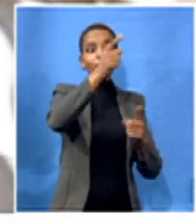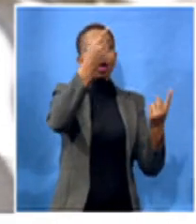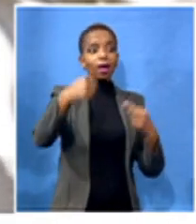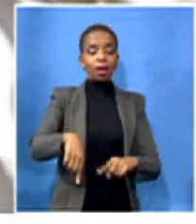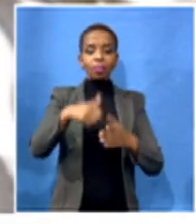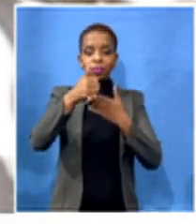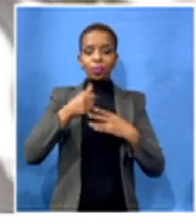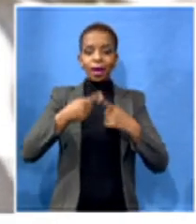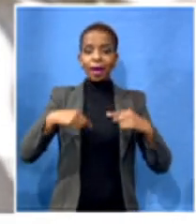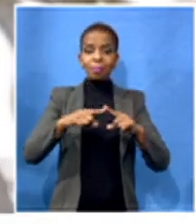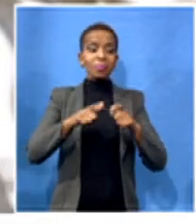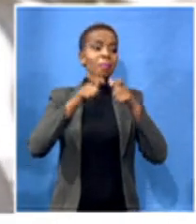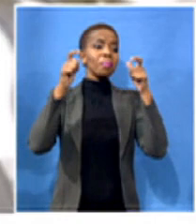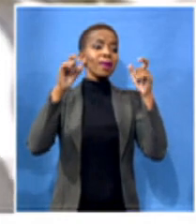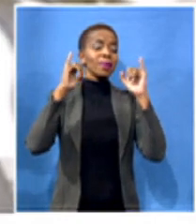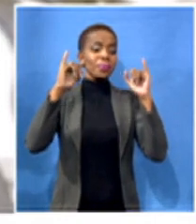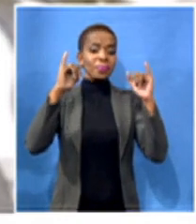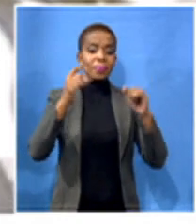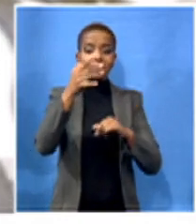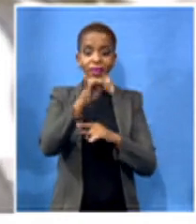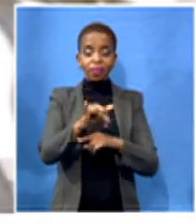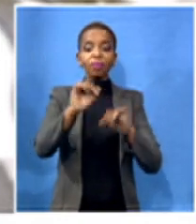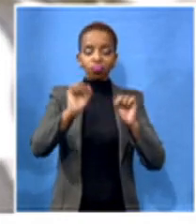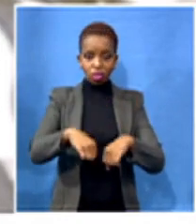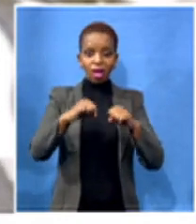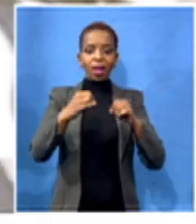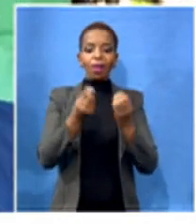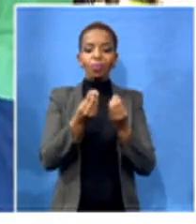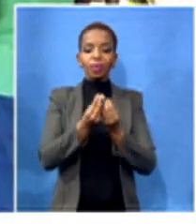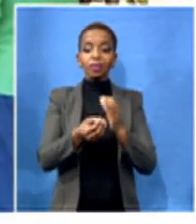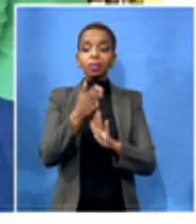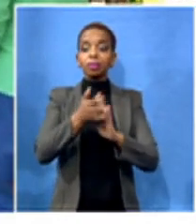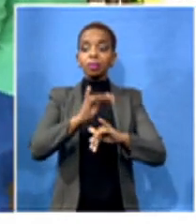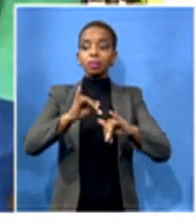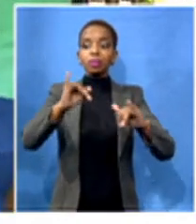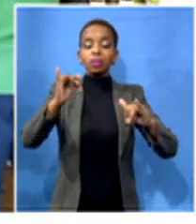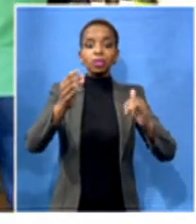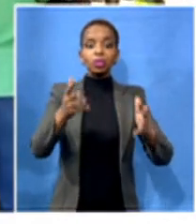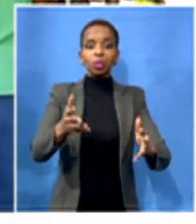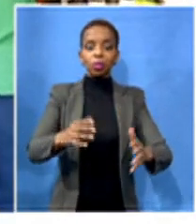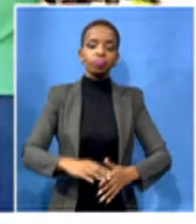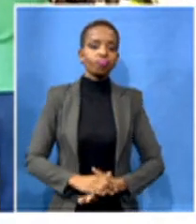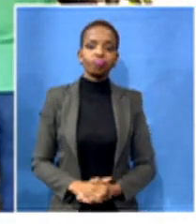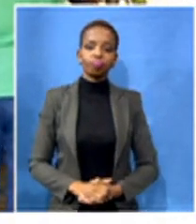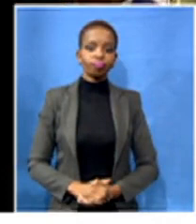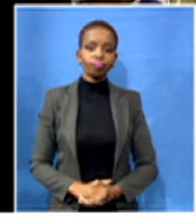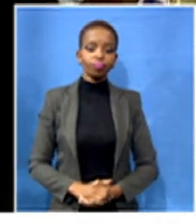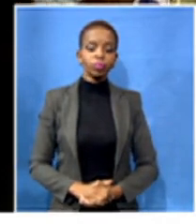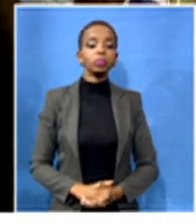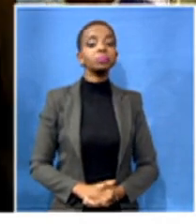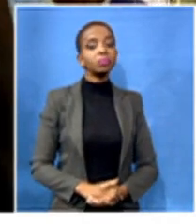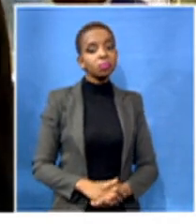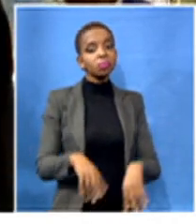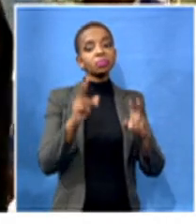drama if anybody allows things to get to that stage. Yeah. All right. Let's turn our attention now to